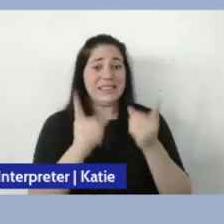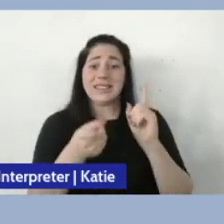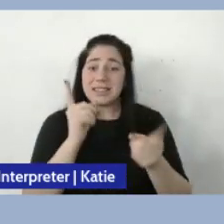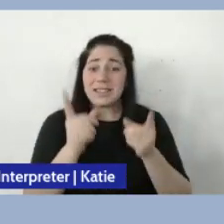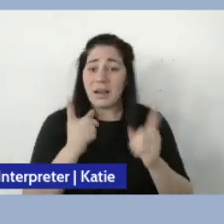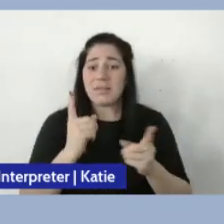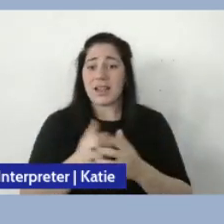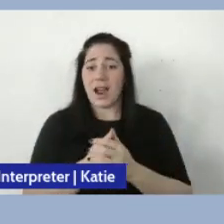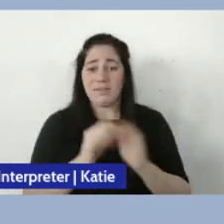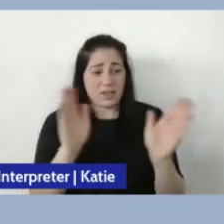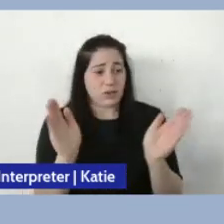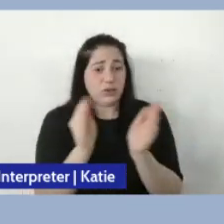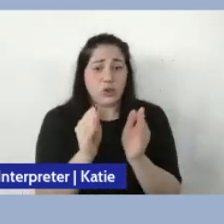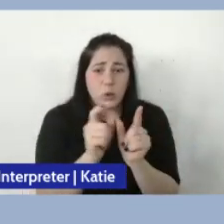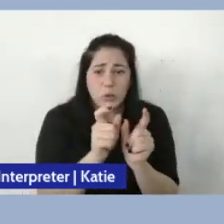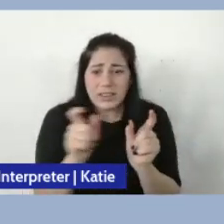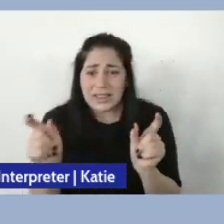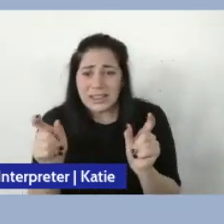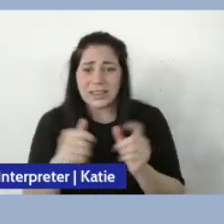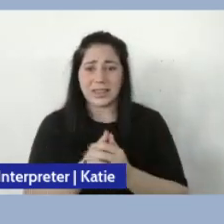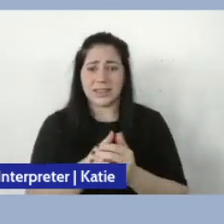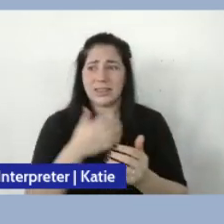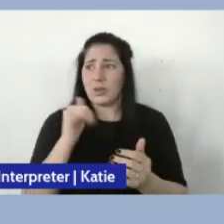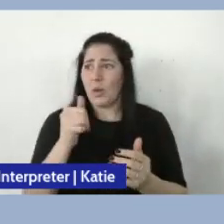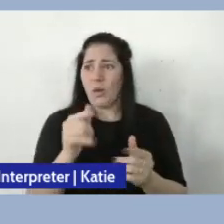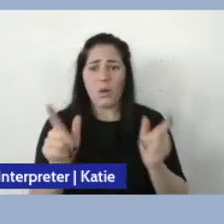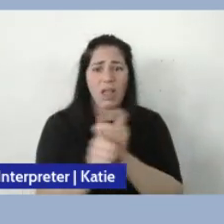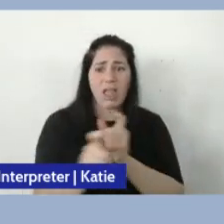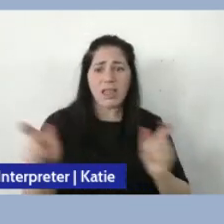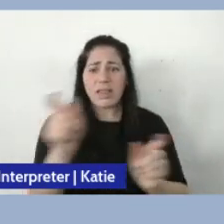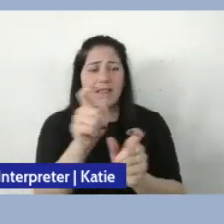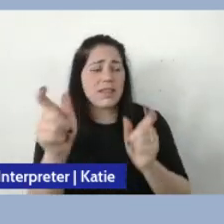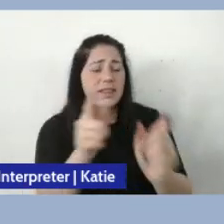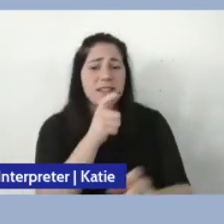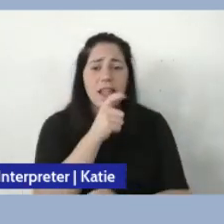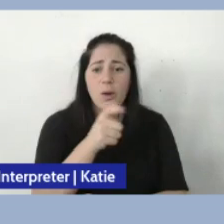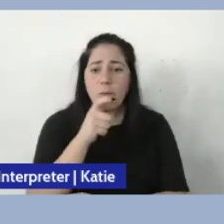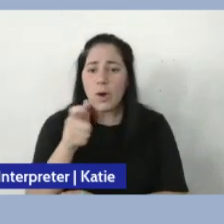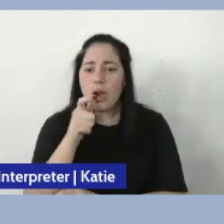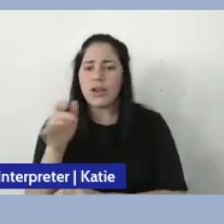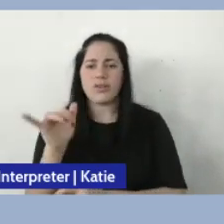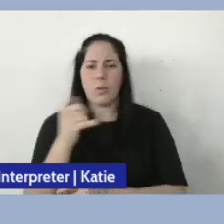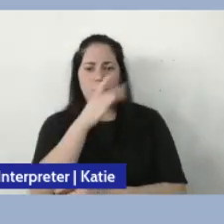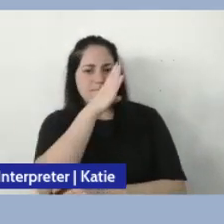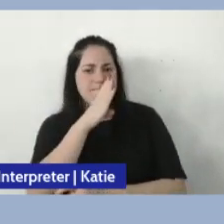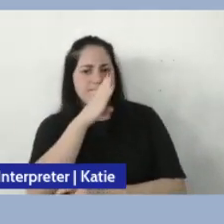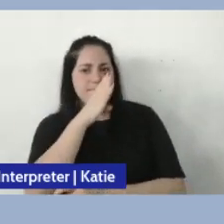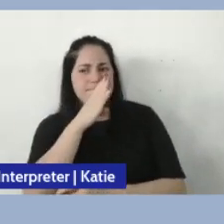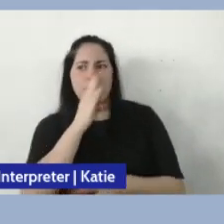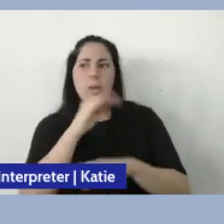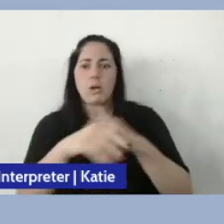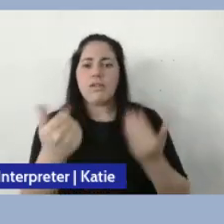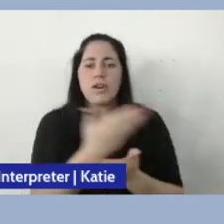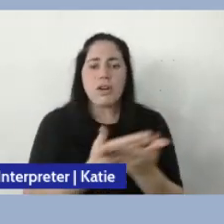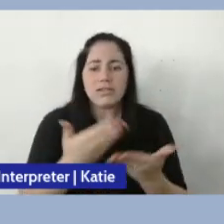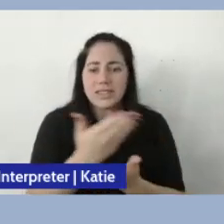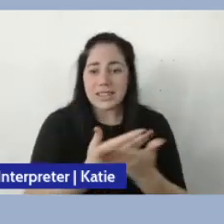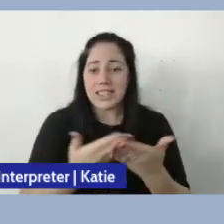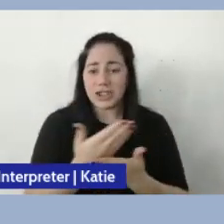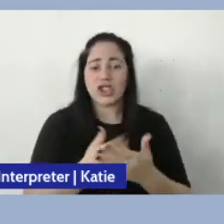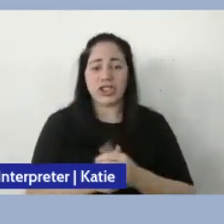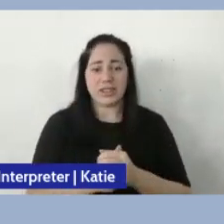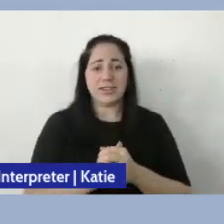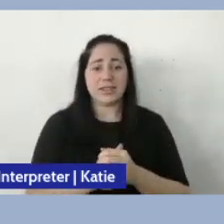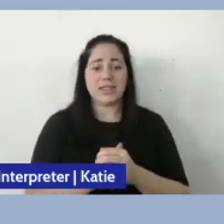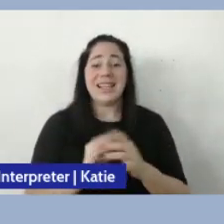sounds, speaking incoherent words, and struggling to understand others' conversations. This has major implications for